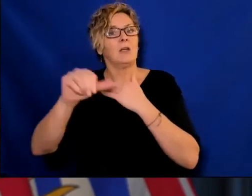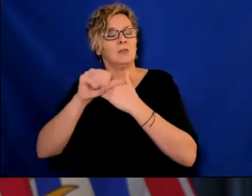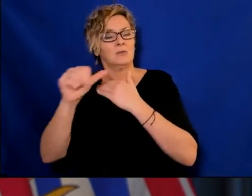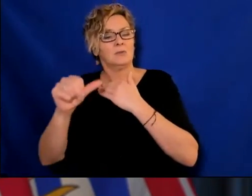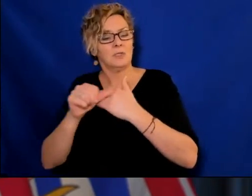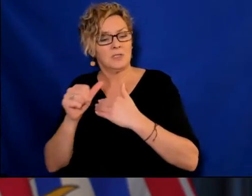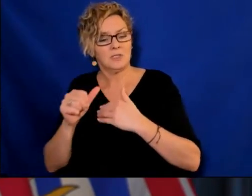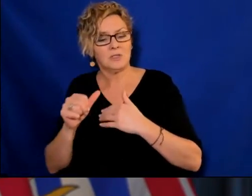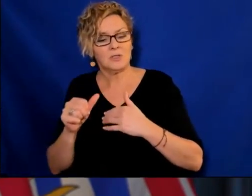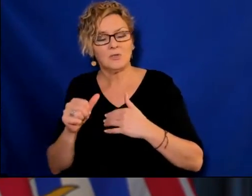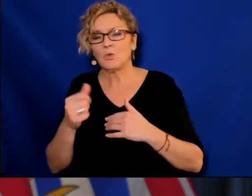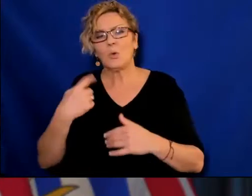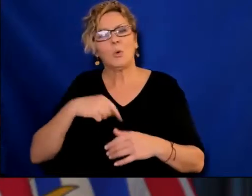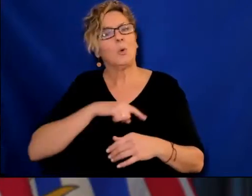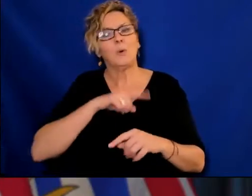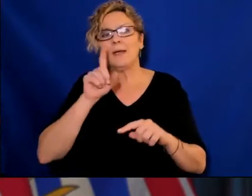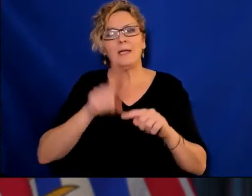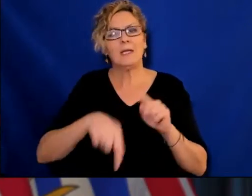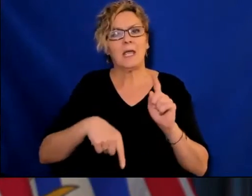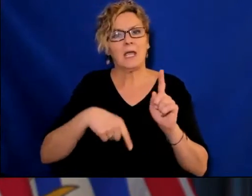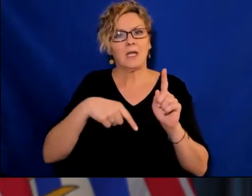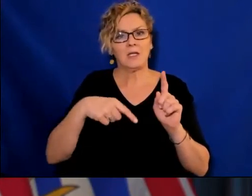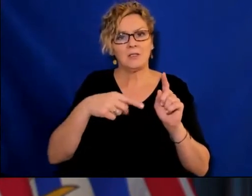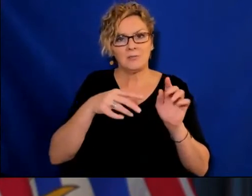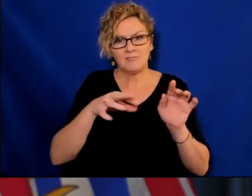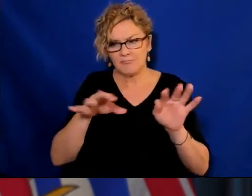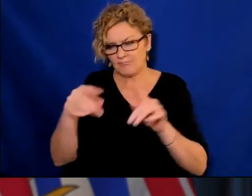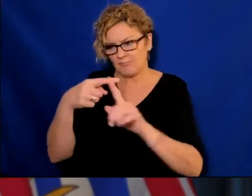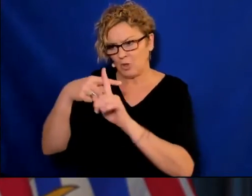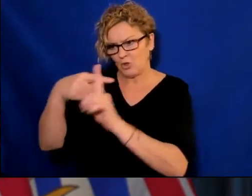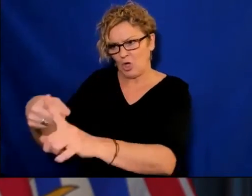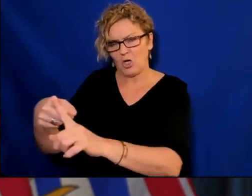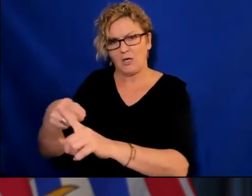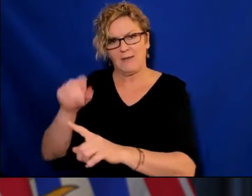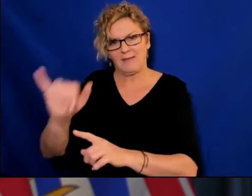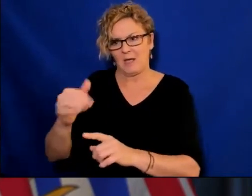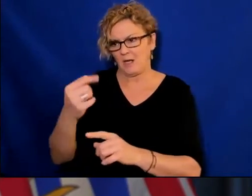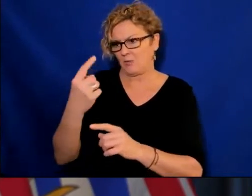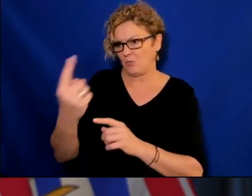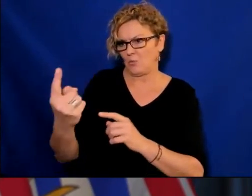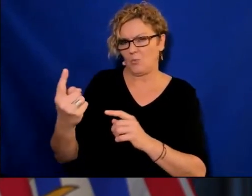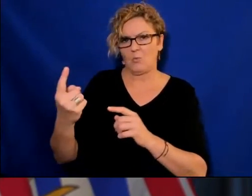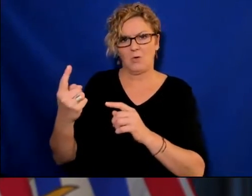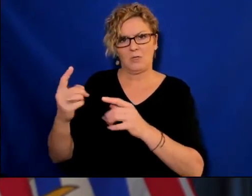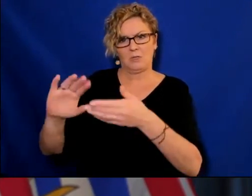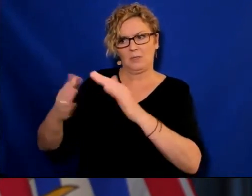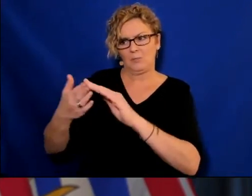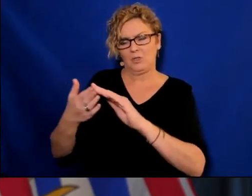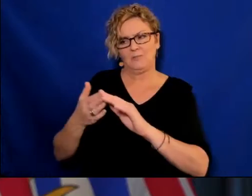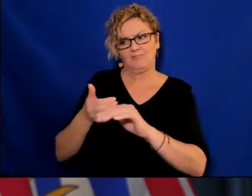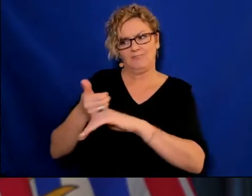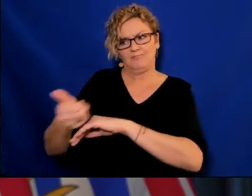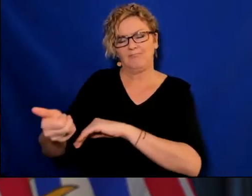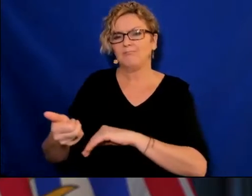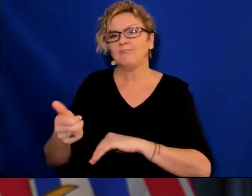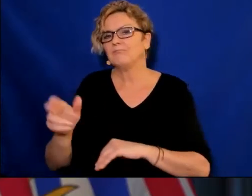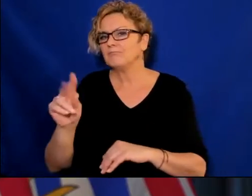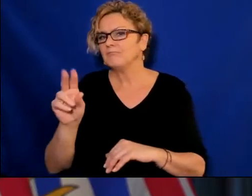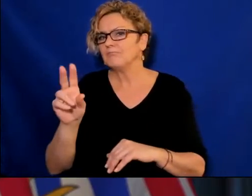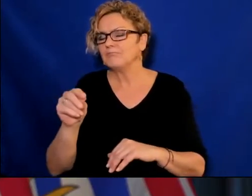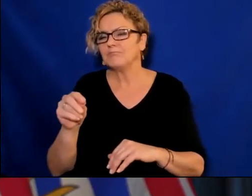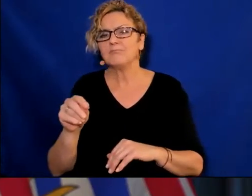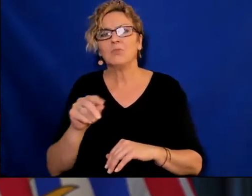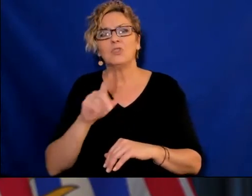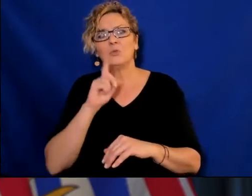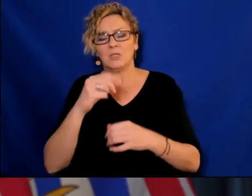difference between where I come from, where I live, what my family's background is. So it has been a